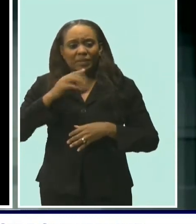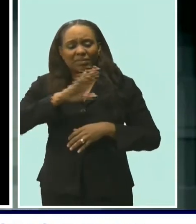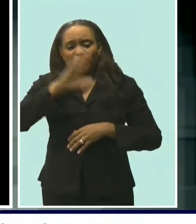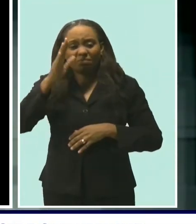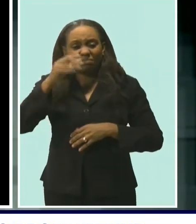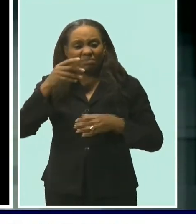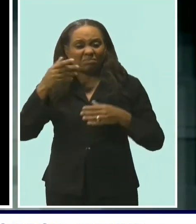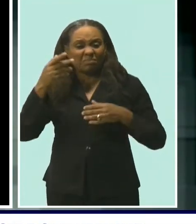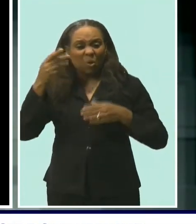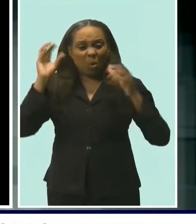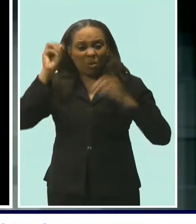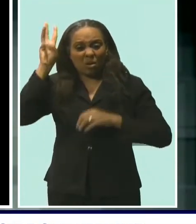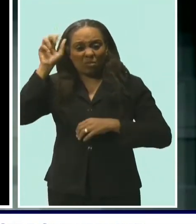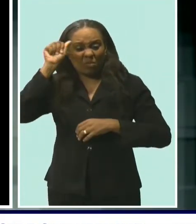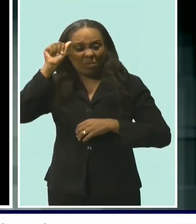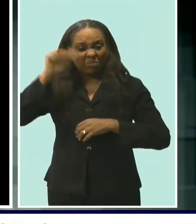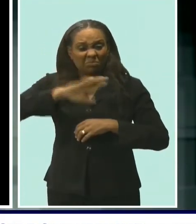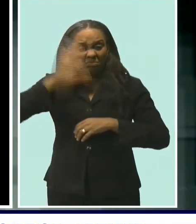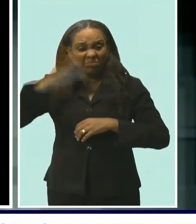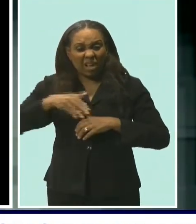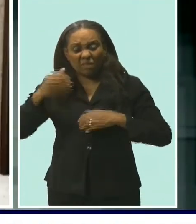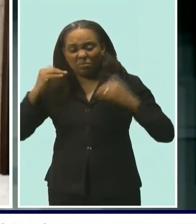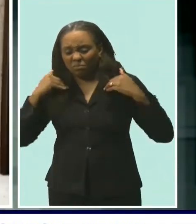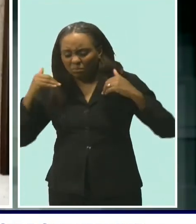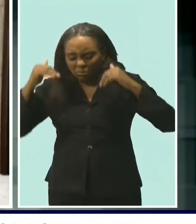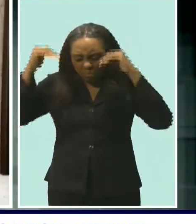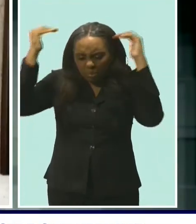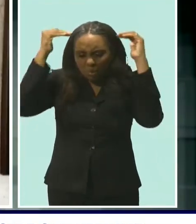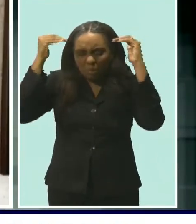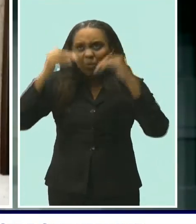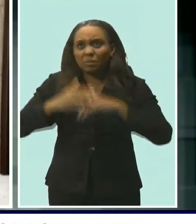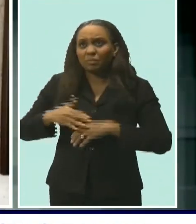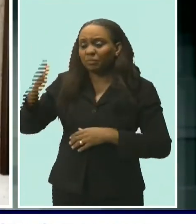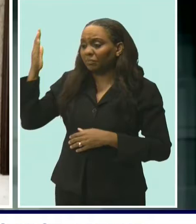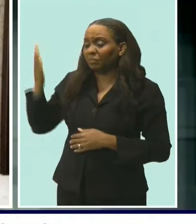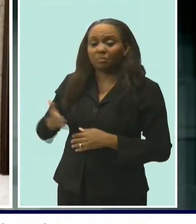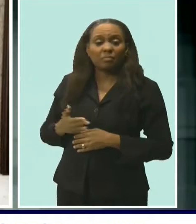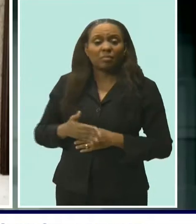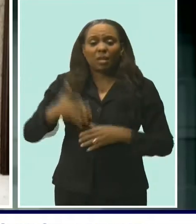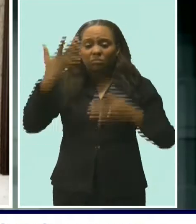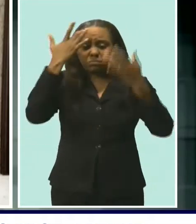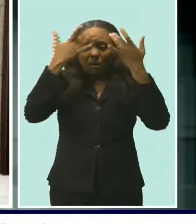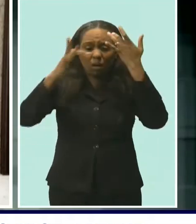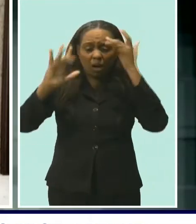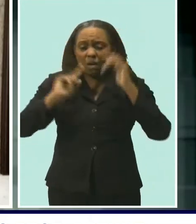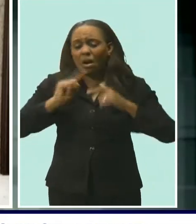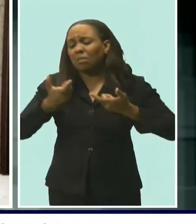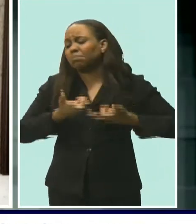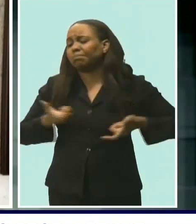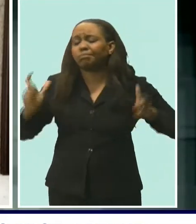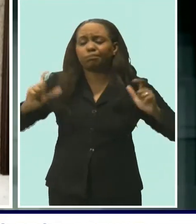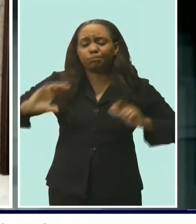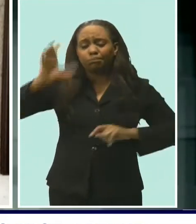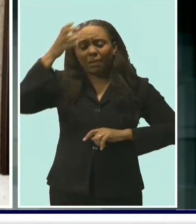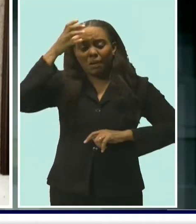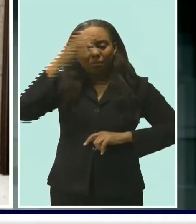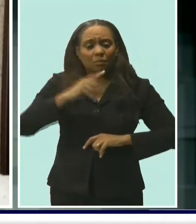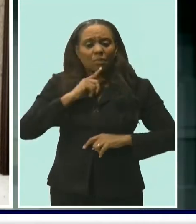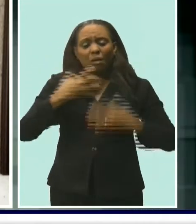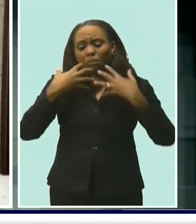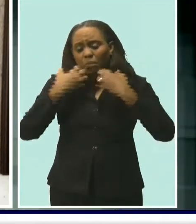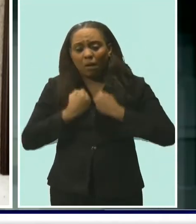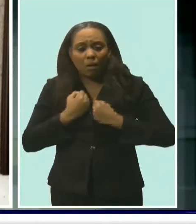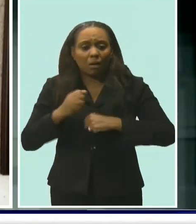overwhelmed by the task at hand. His intellect was larger than life, believe you me. His love of country